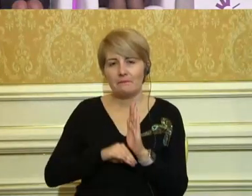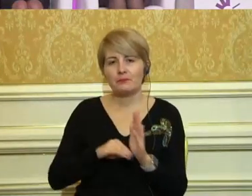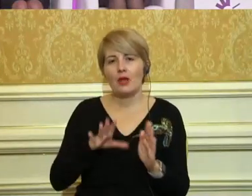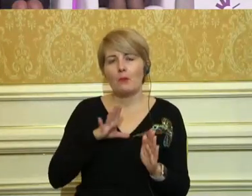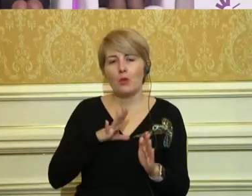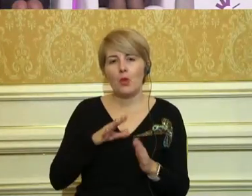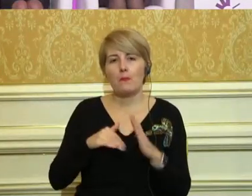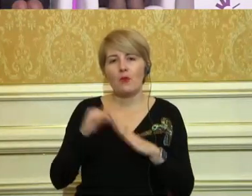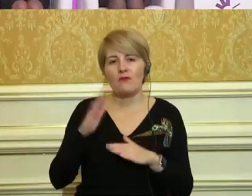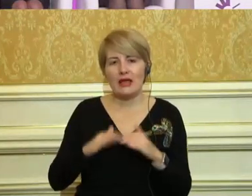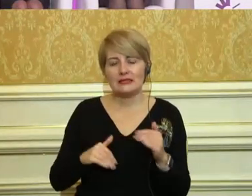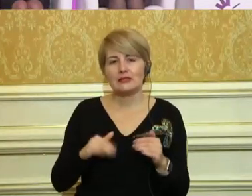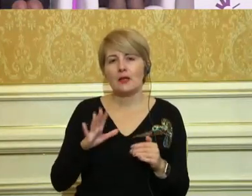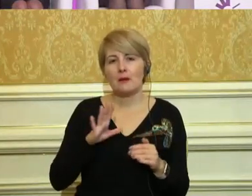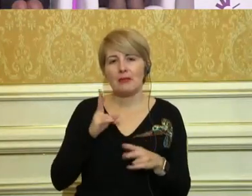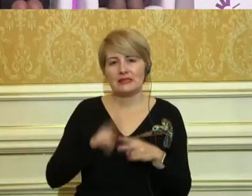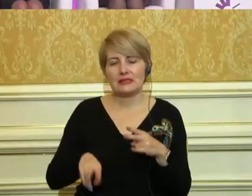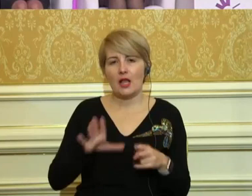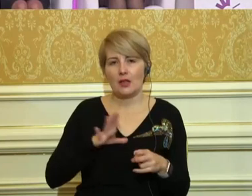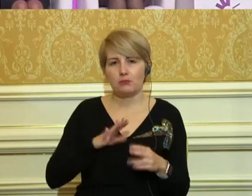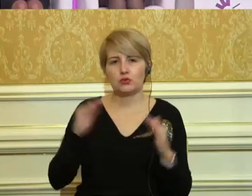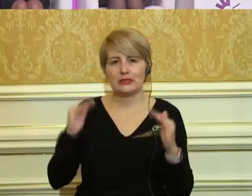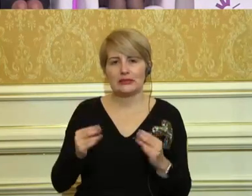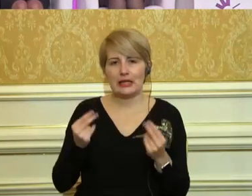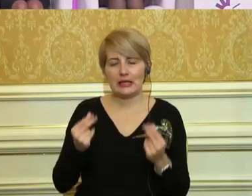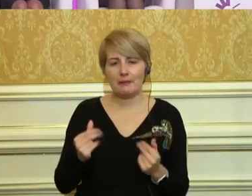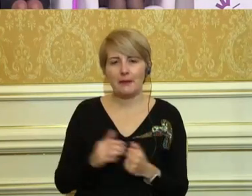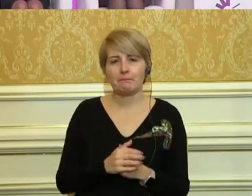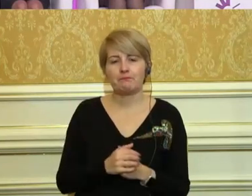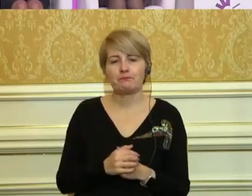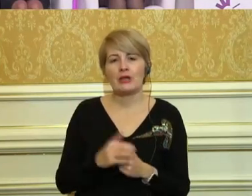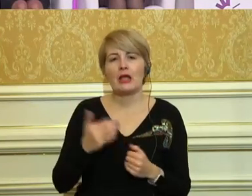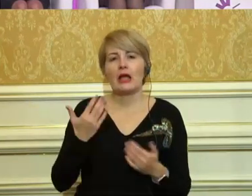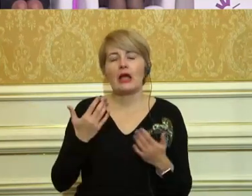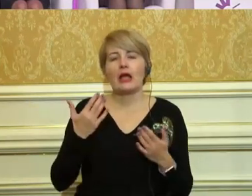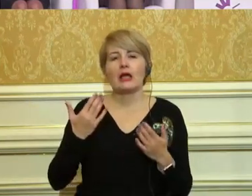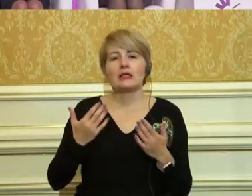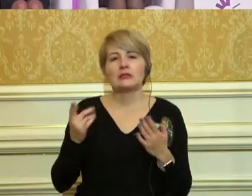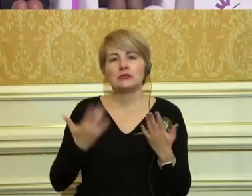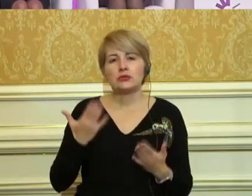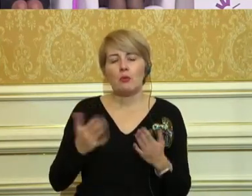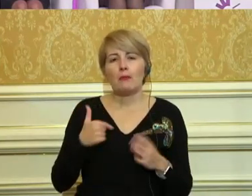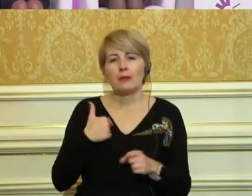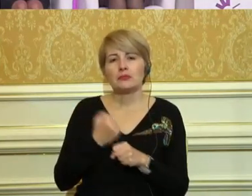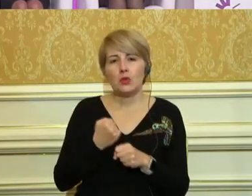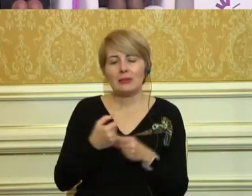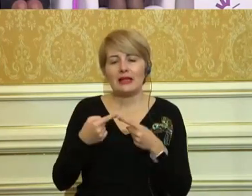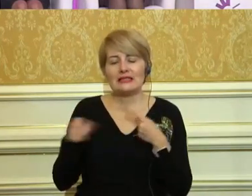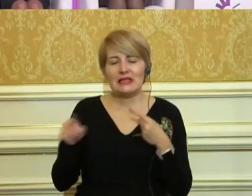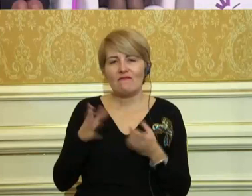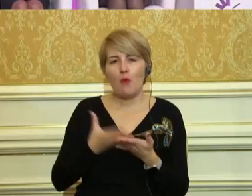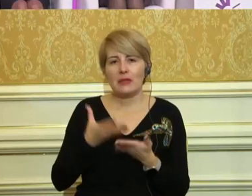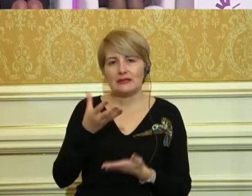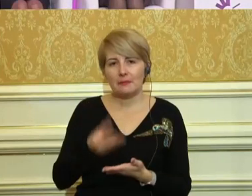these females' professions would stop to be females and would get the additional salary. So we have